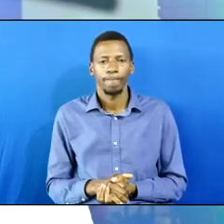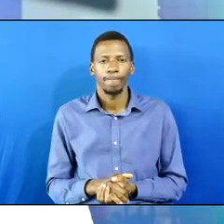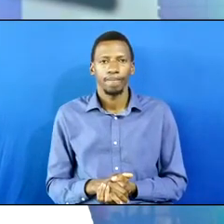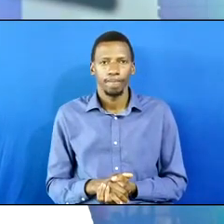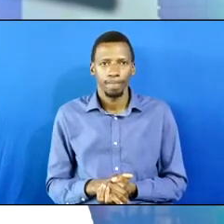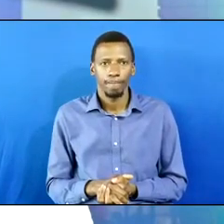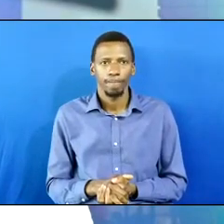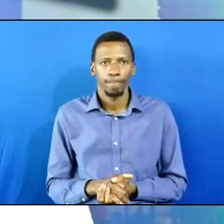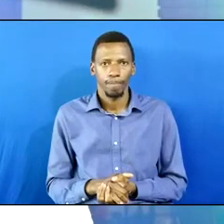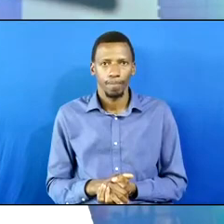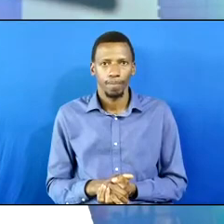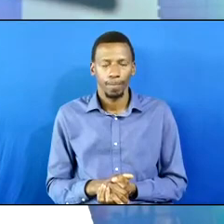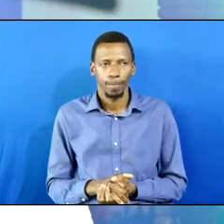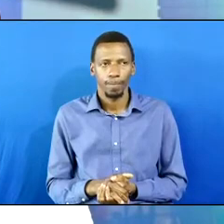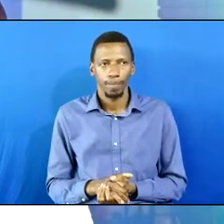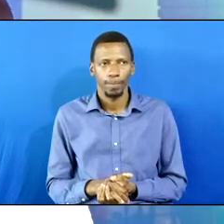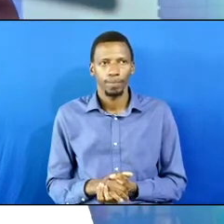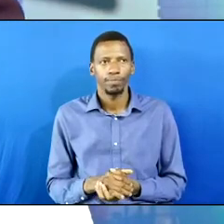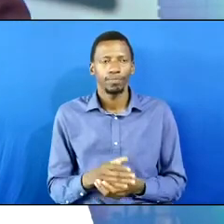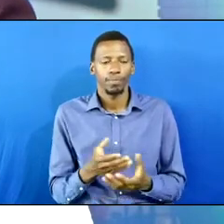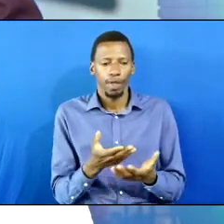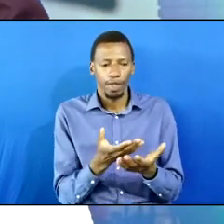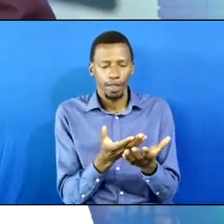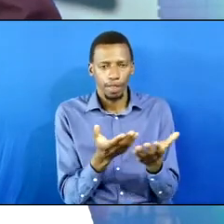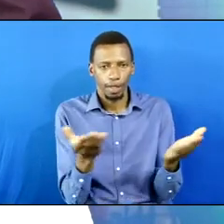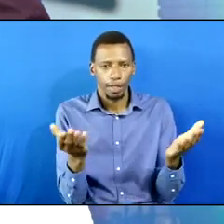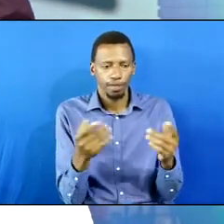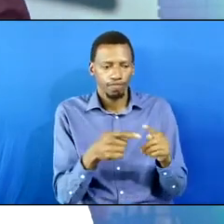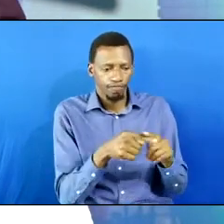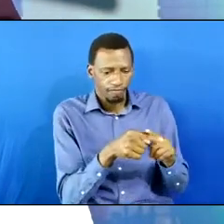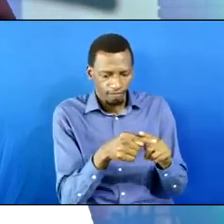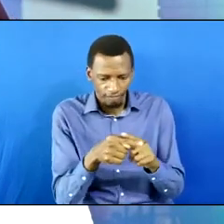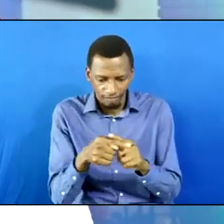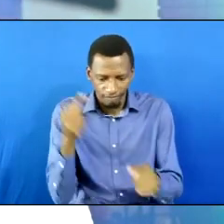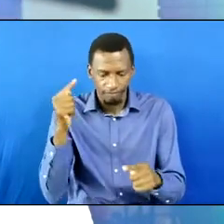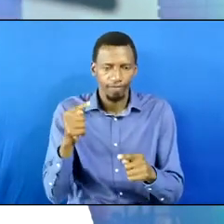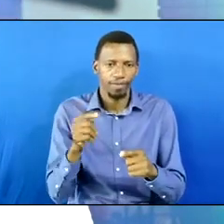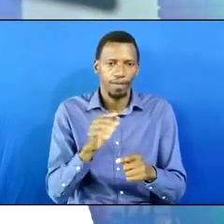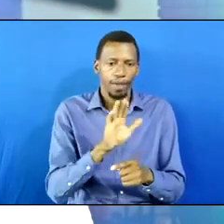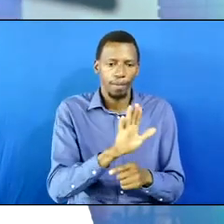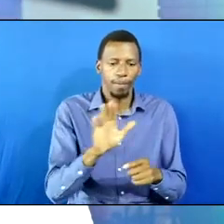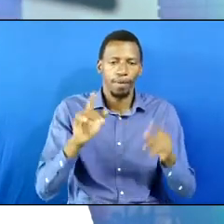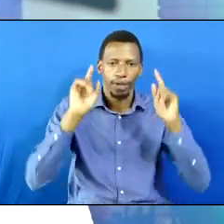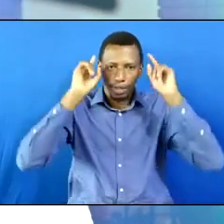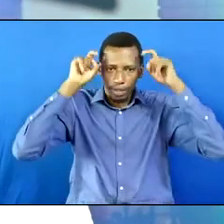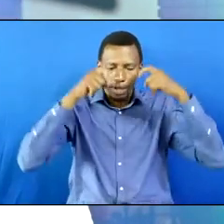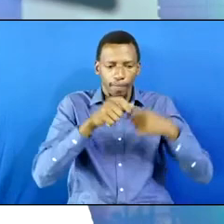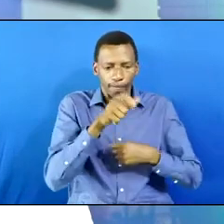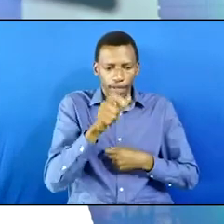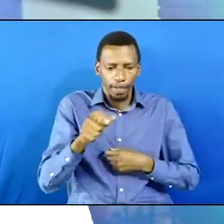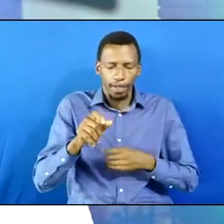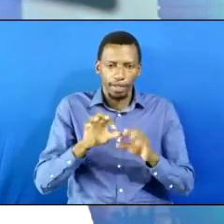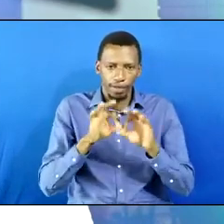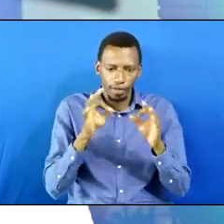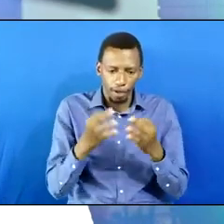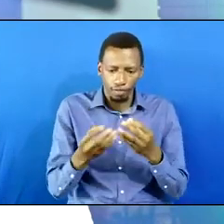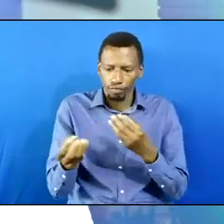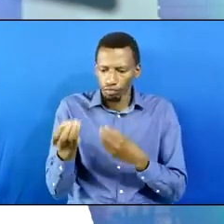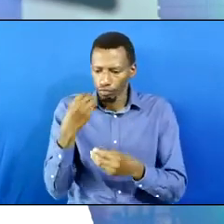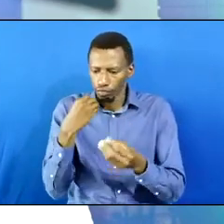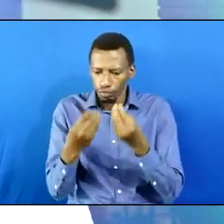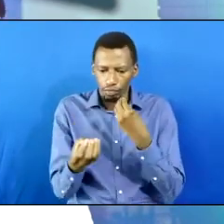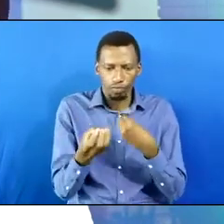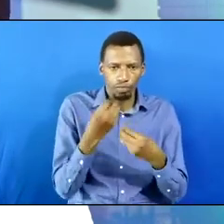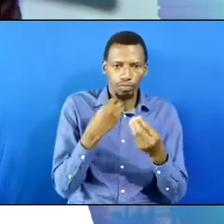they slaughtered their lambs, every family, and they ate